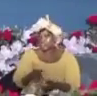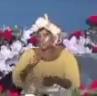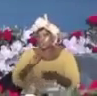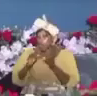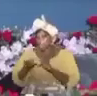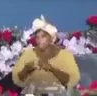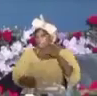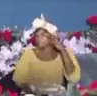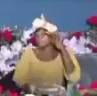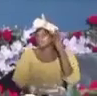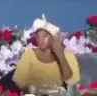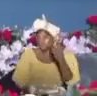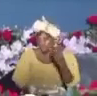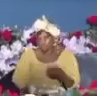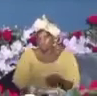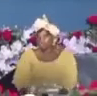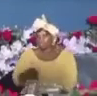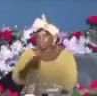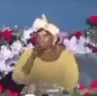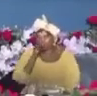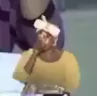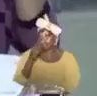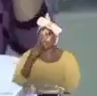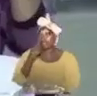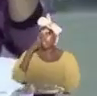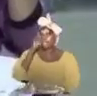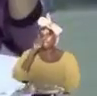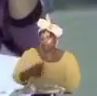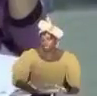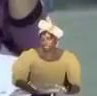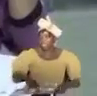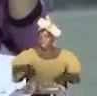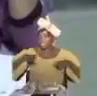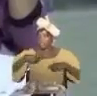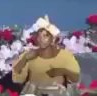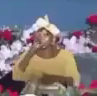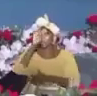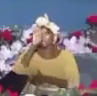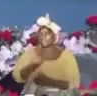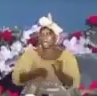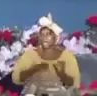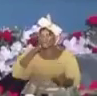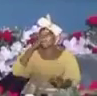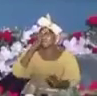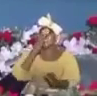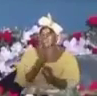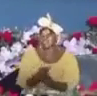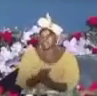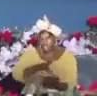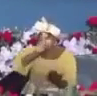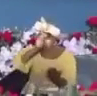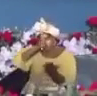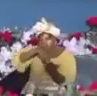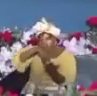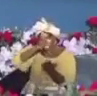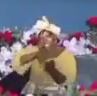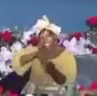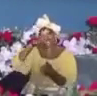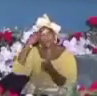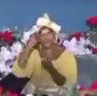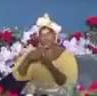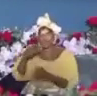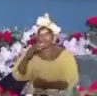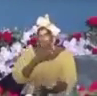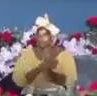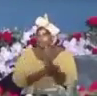number two, you must learn to live by faith. To live by faith means to live by the word of God. For Jesus himself said, man shall